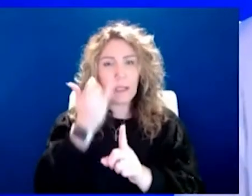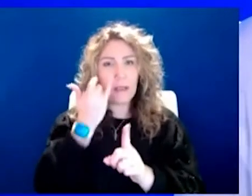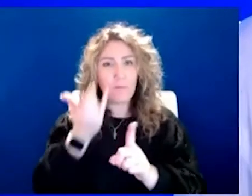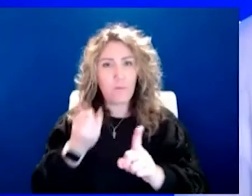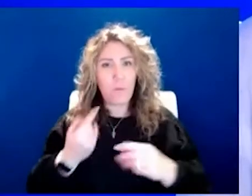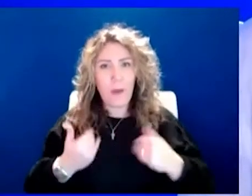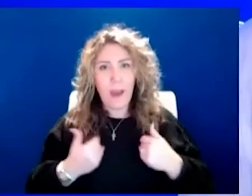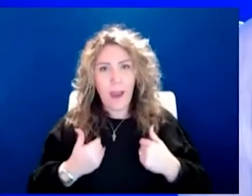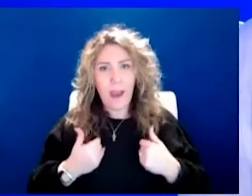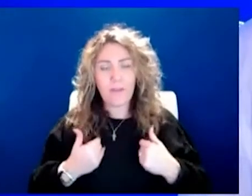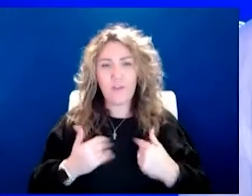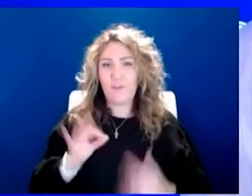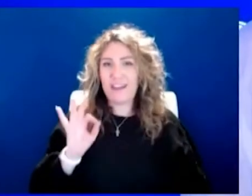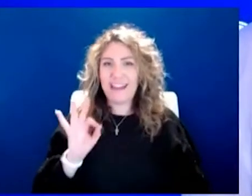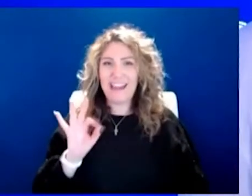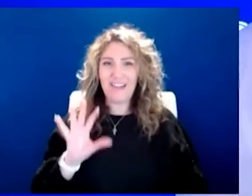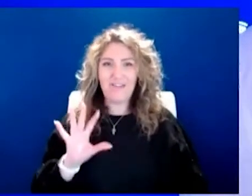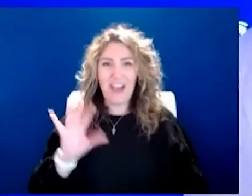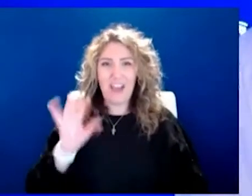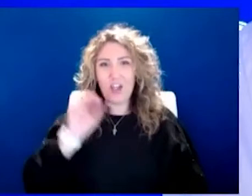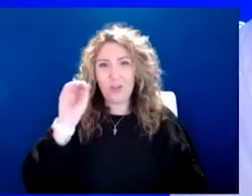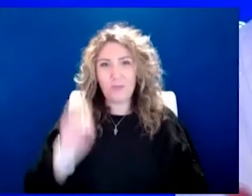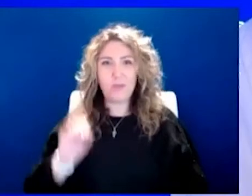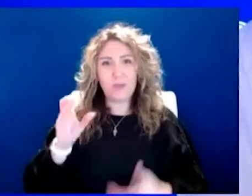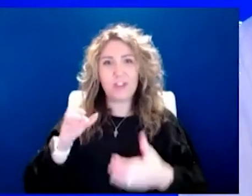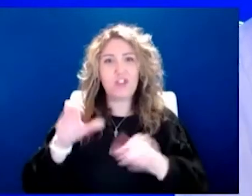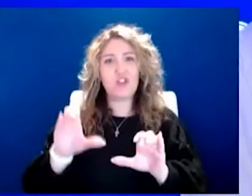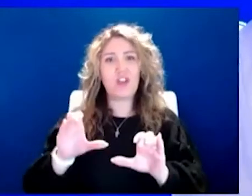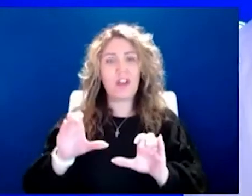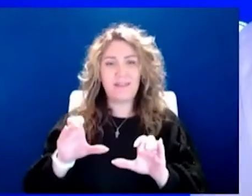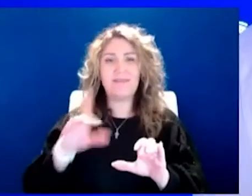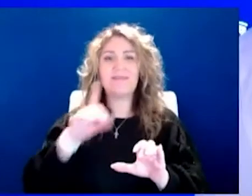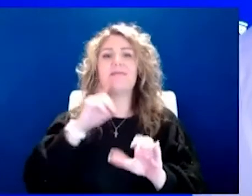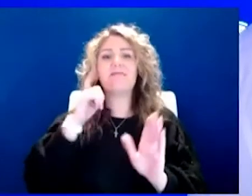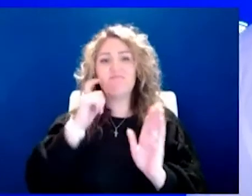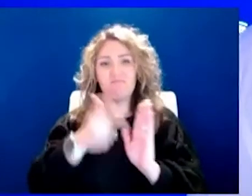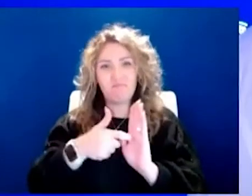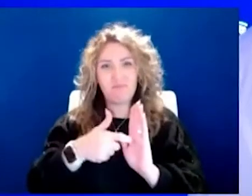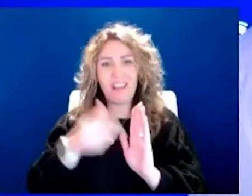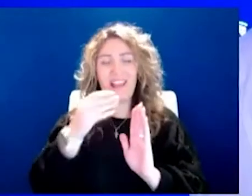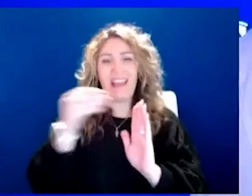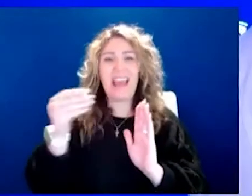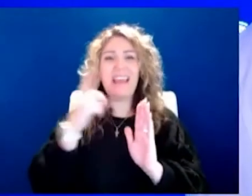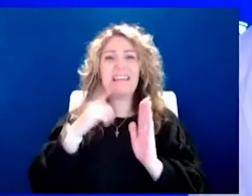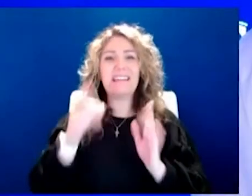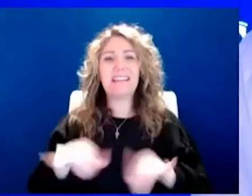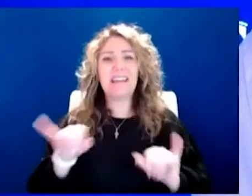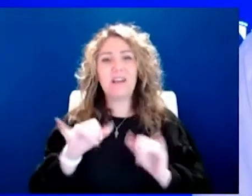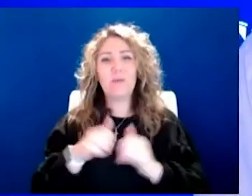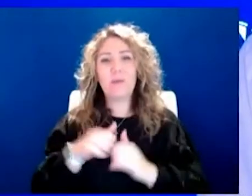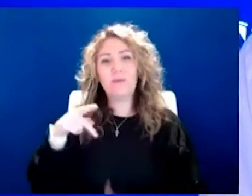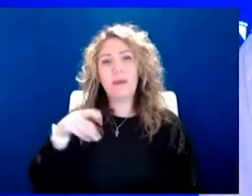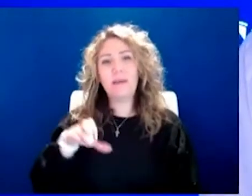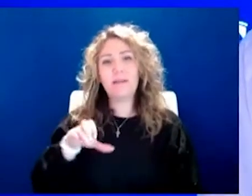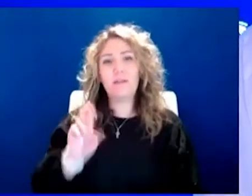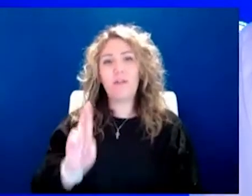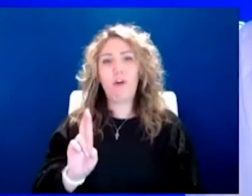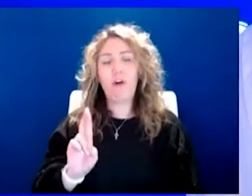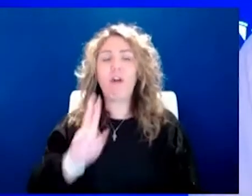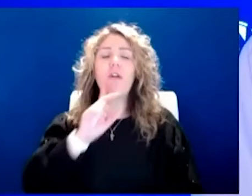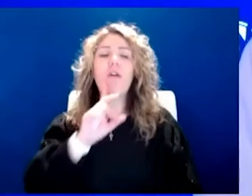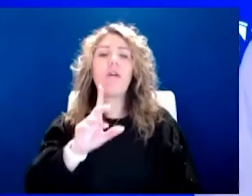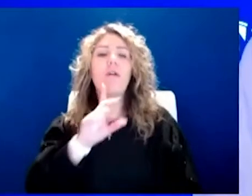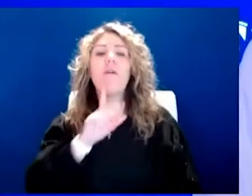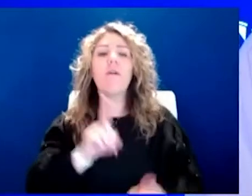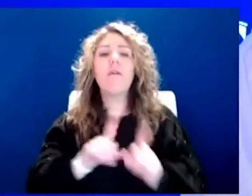have a 95% chance of picking it up and being consistent with that PCR test. The other things to consider with the at-home test